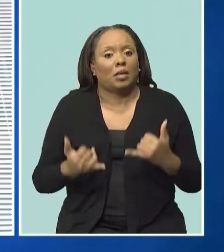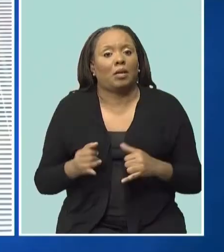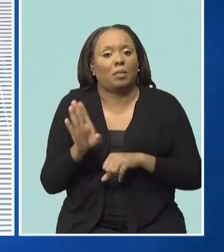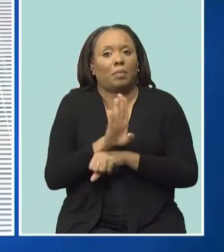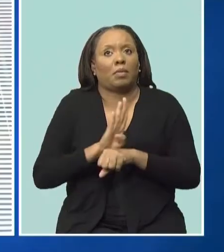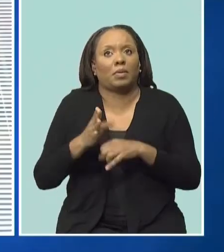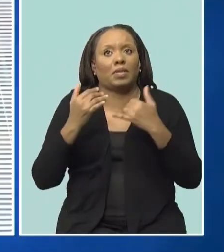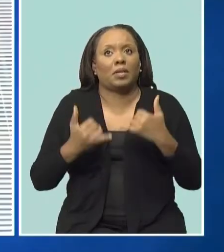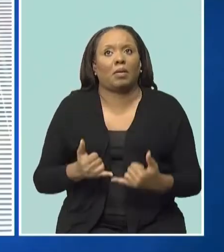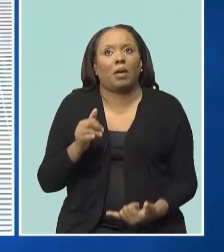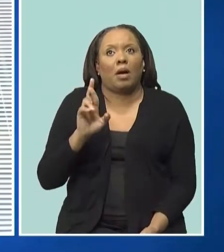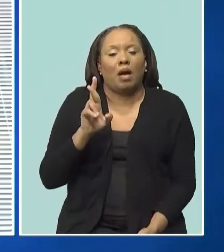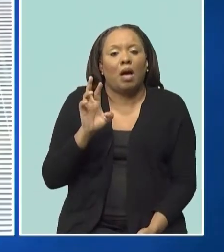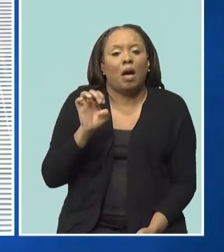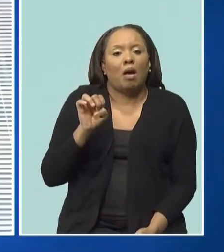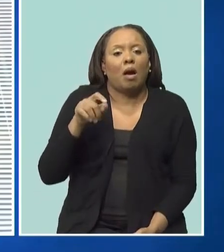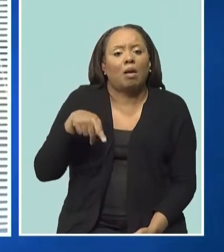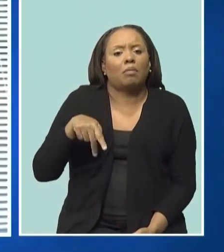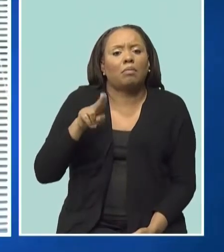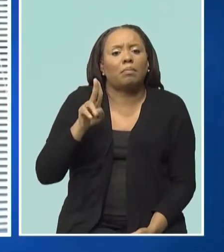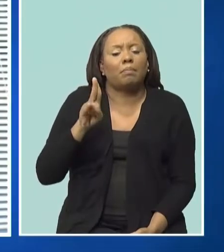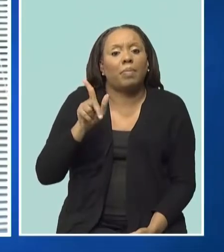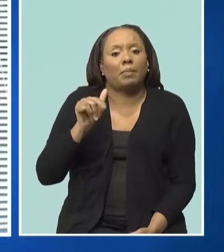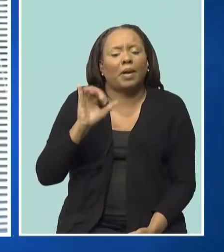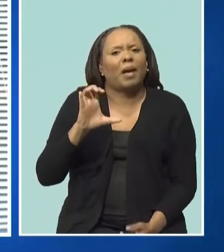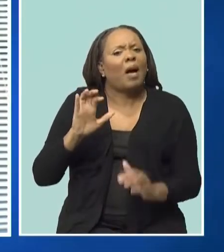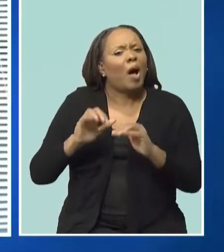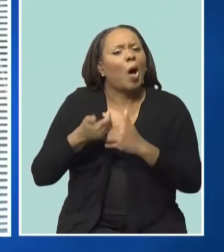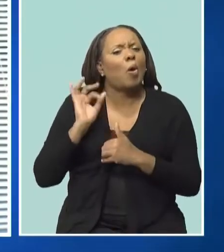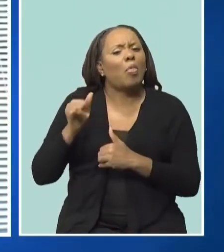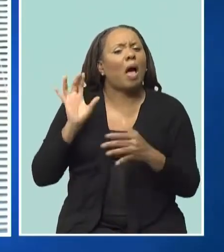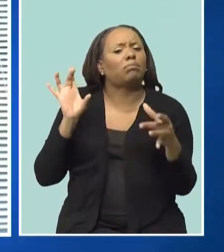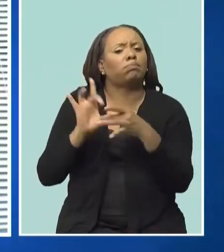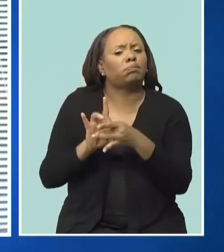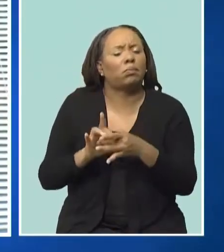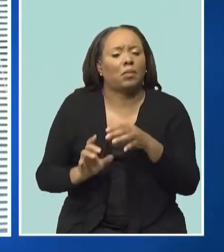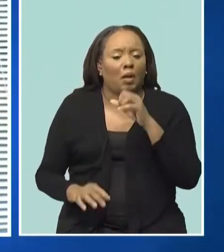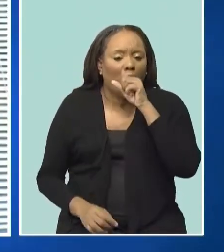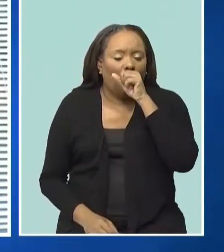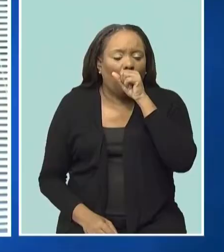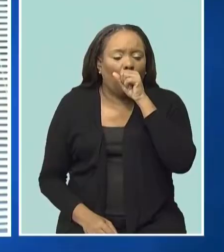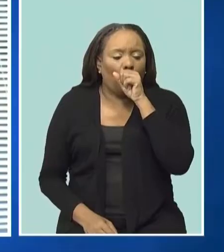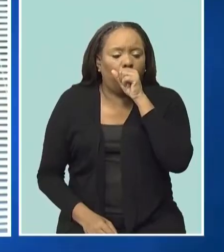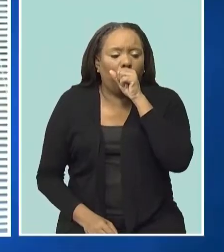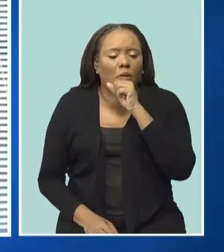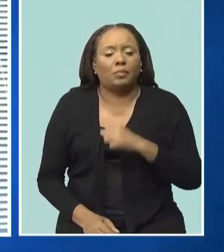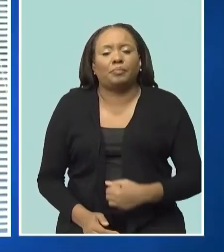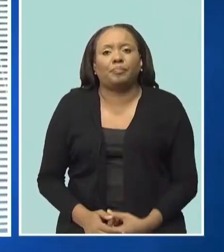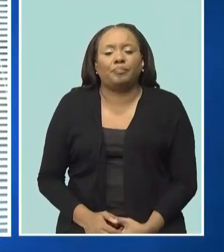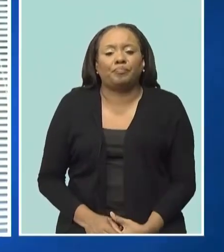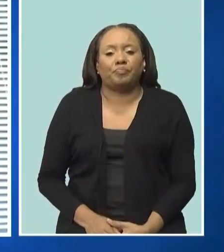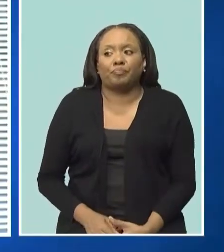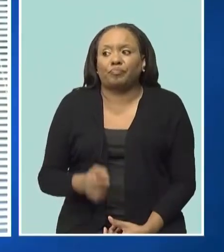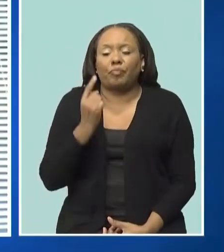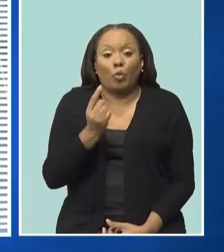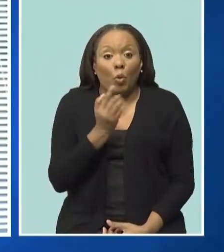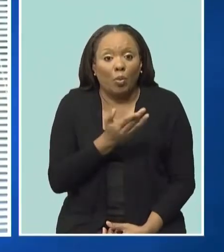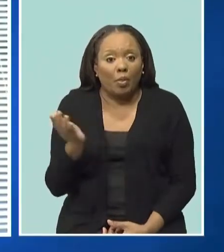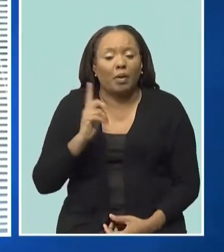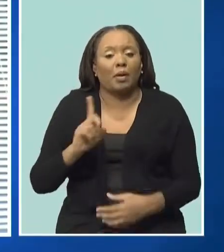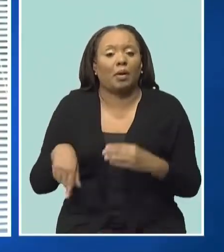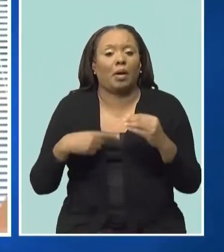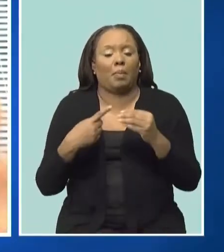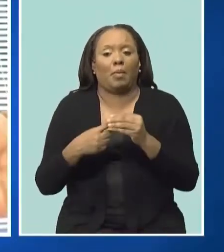republic? Yeah, you know, one of the things about, becoming a republic, we celebrate that